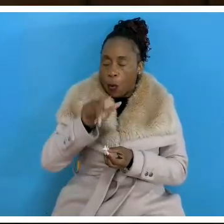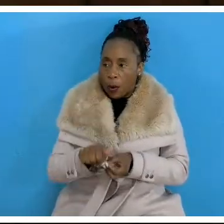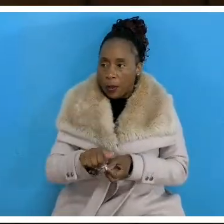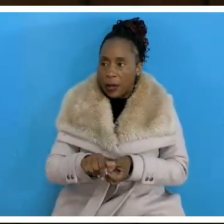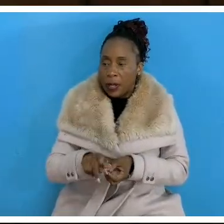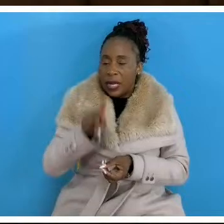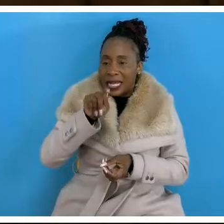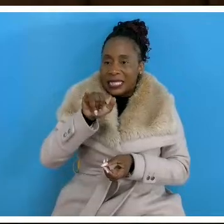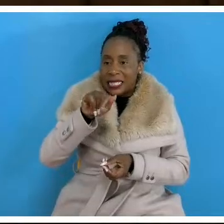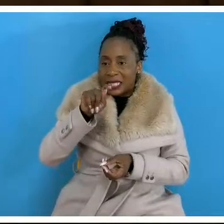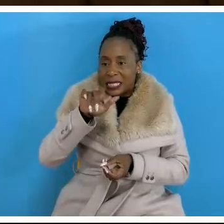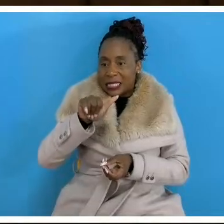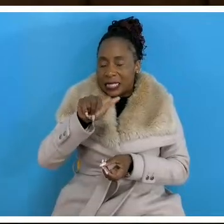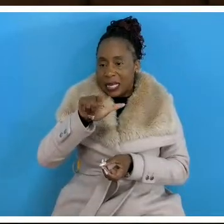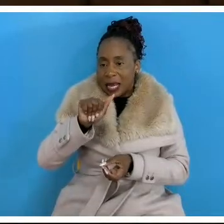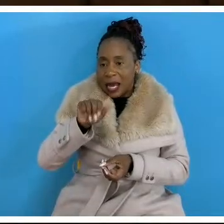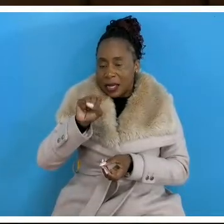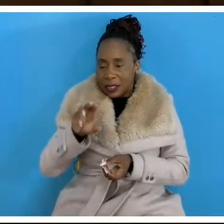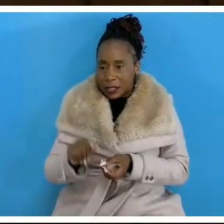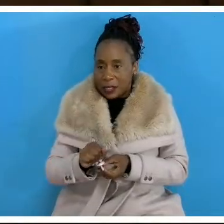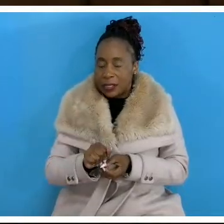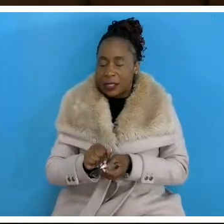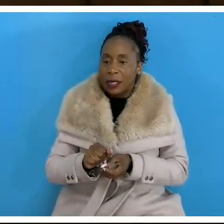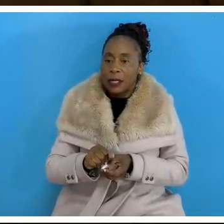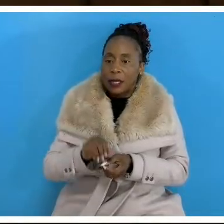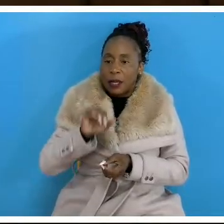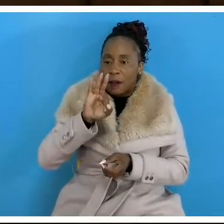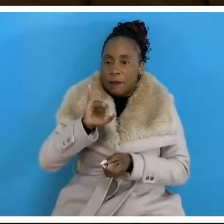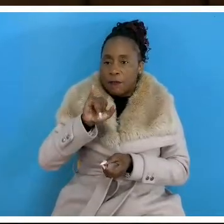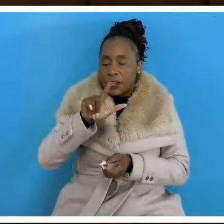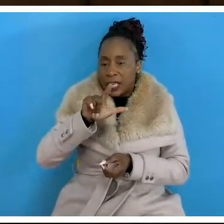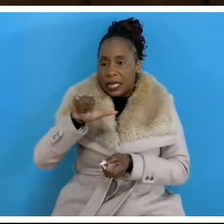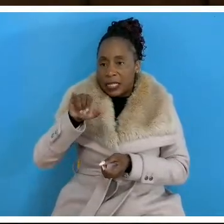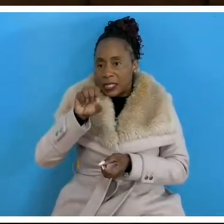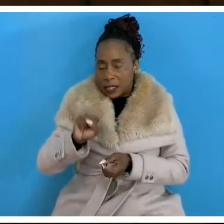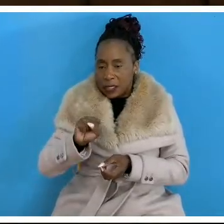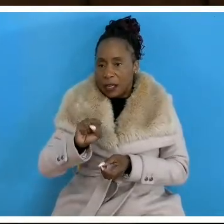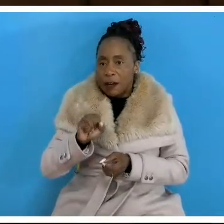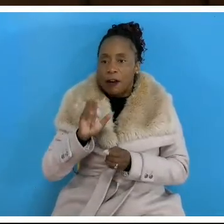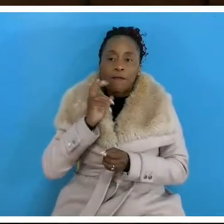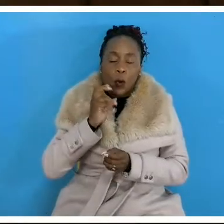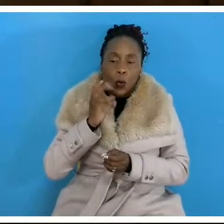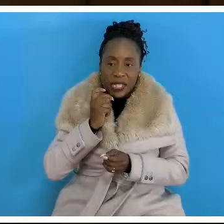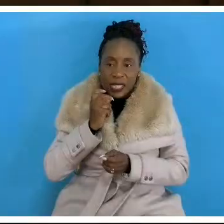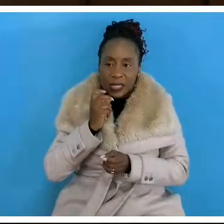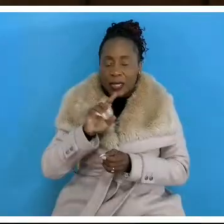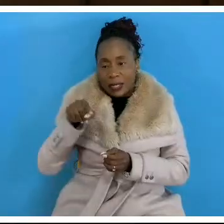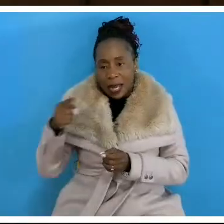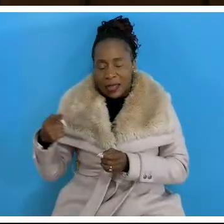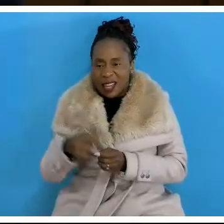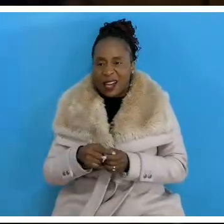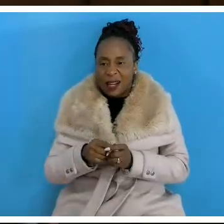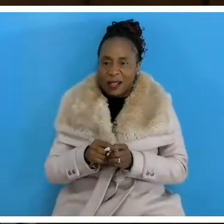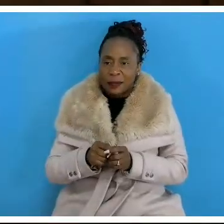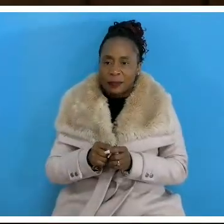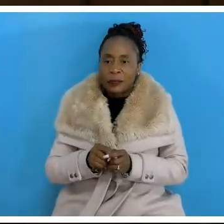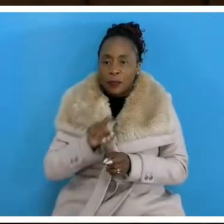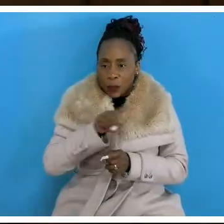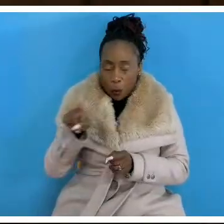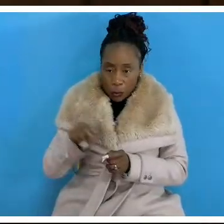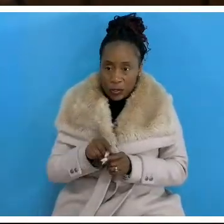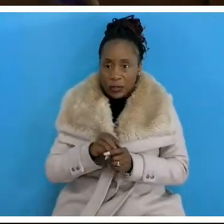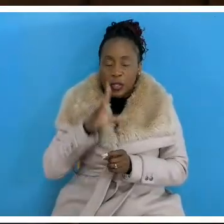Didila's Bakery, Phyllis Foods, and Jade's Takeaway. So those are the ones that were spoken about